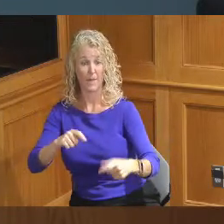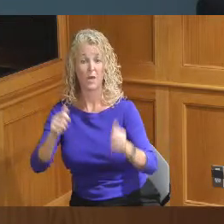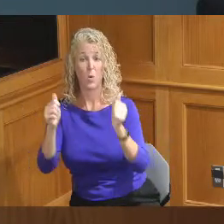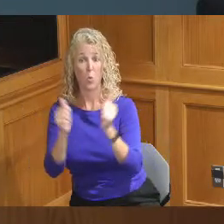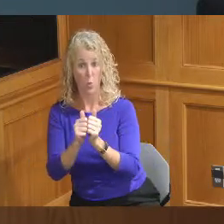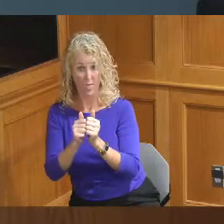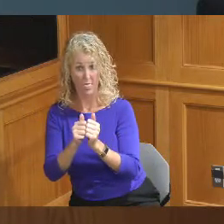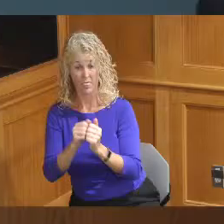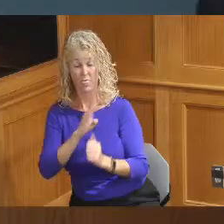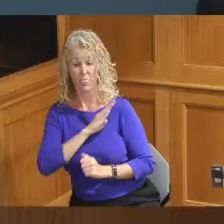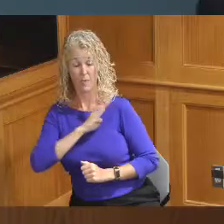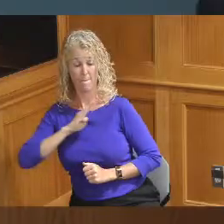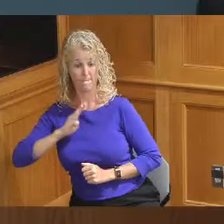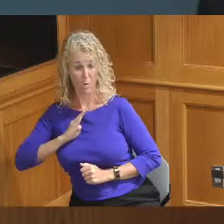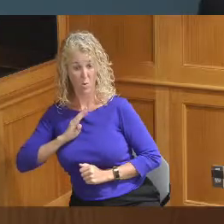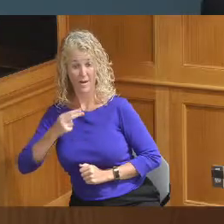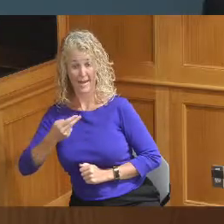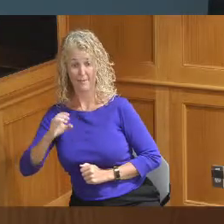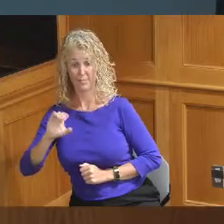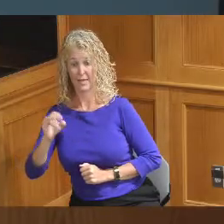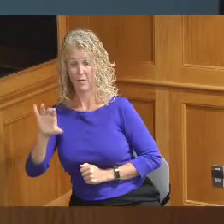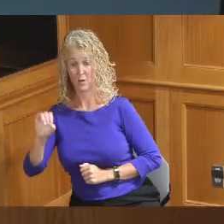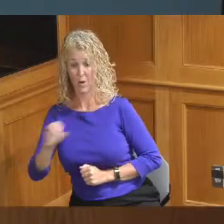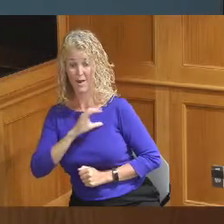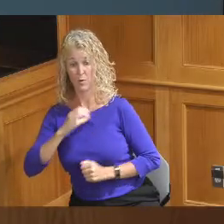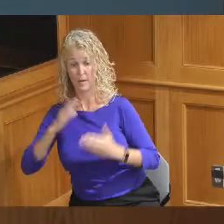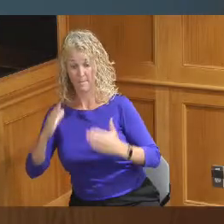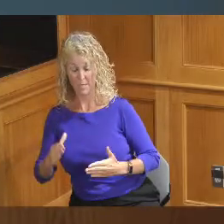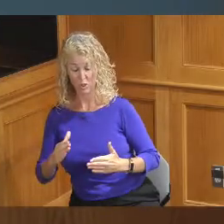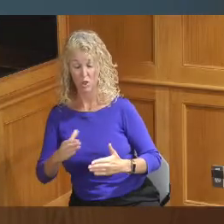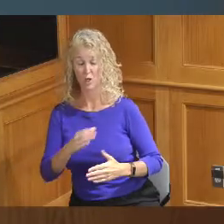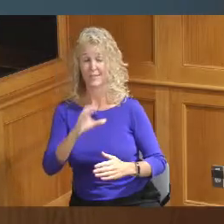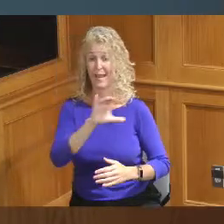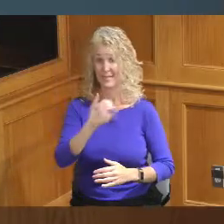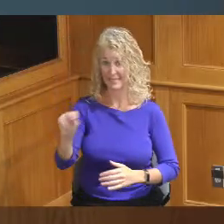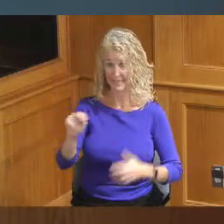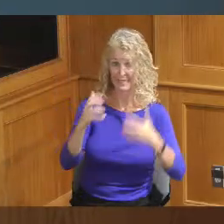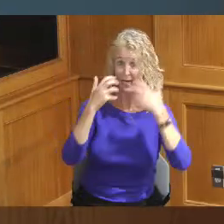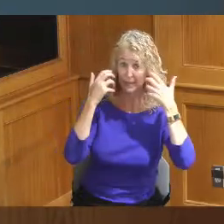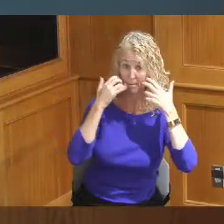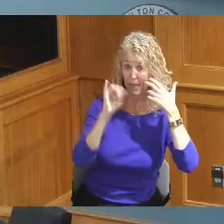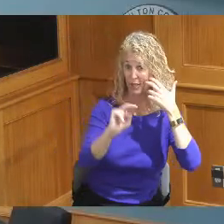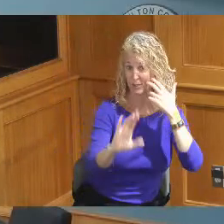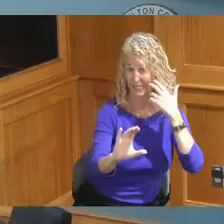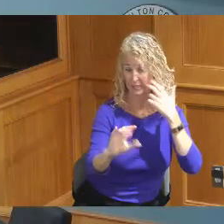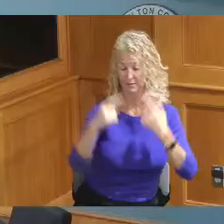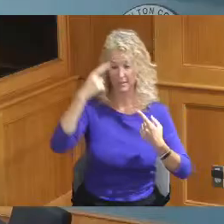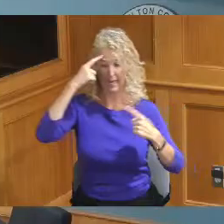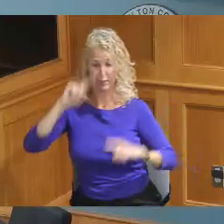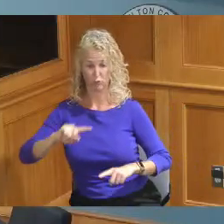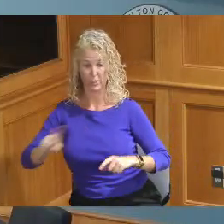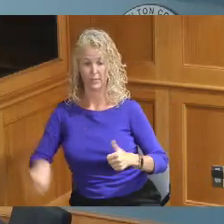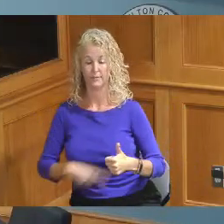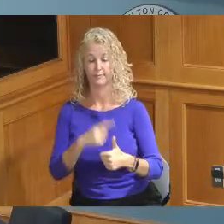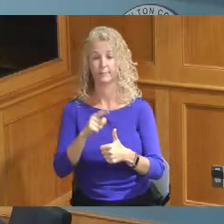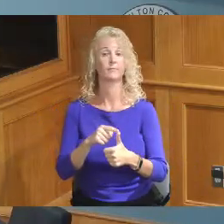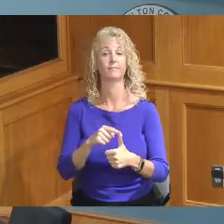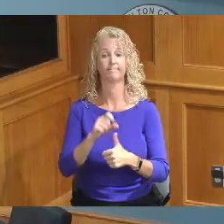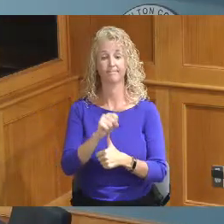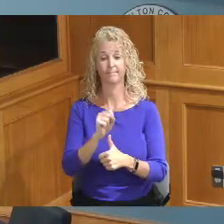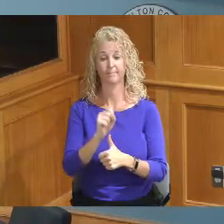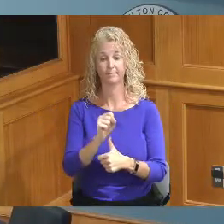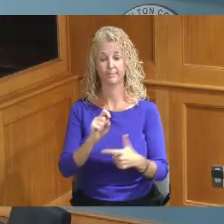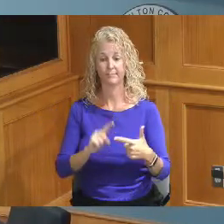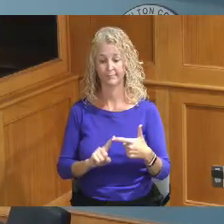between the Board of County Commissioners, Hamilton County, Ohio, and the Cincinnati Bengals, Inc. Second. Commissioner Dreehouse?